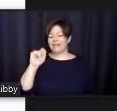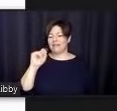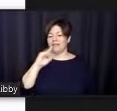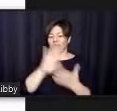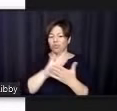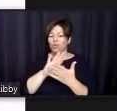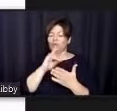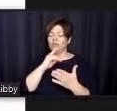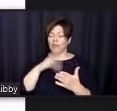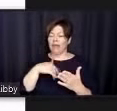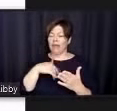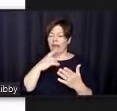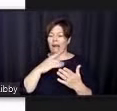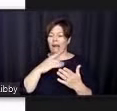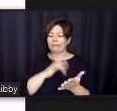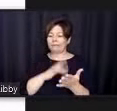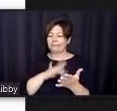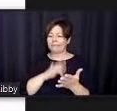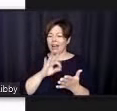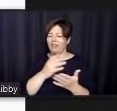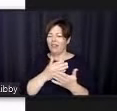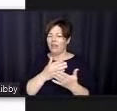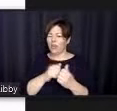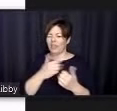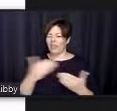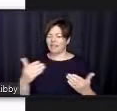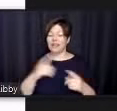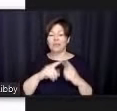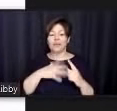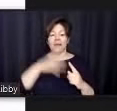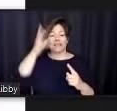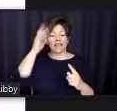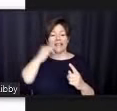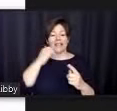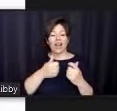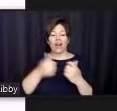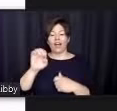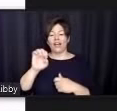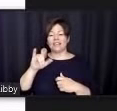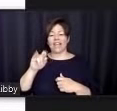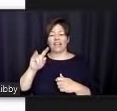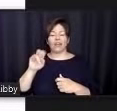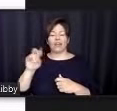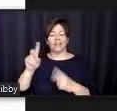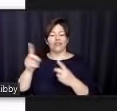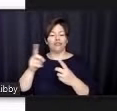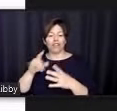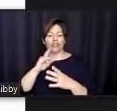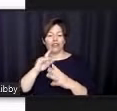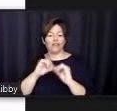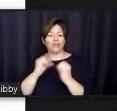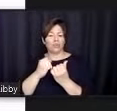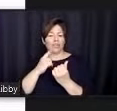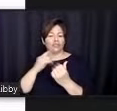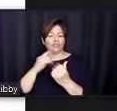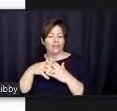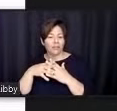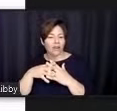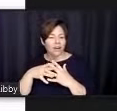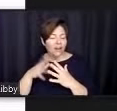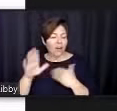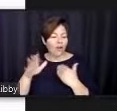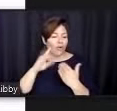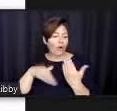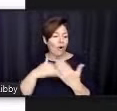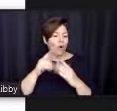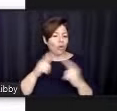It's bad what I did. But also, my dad is now executive director of the Urban Superintendents Association of America. He talks with all the large city school